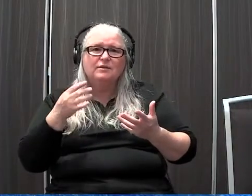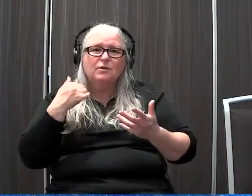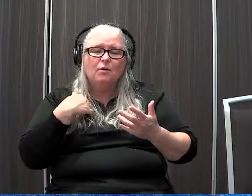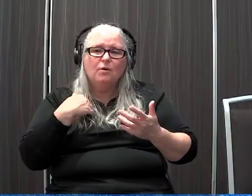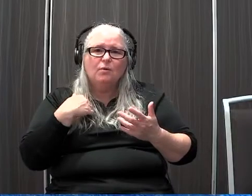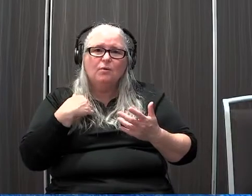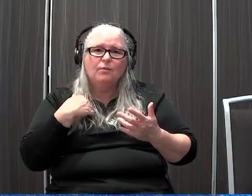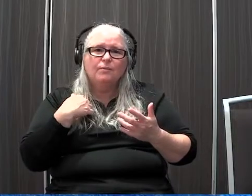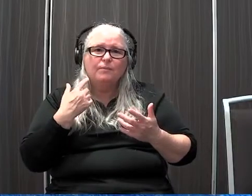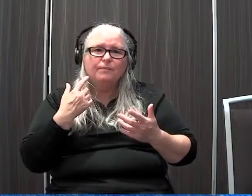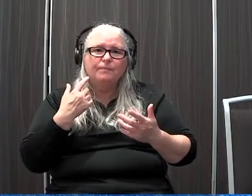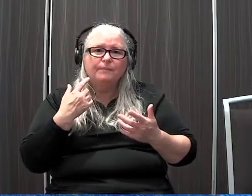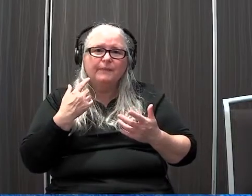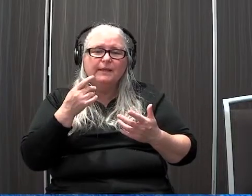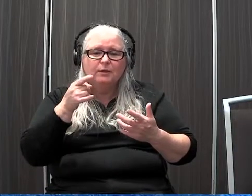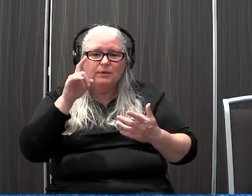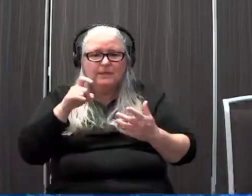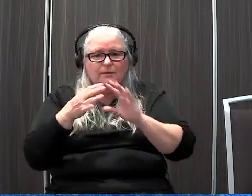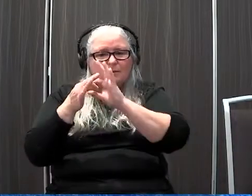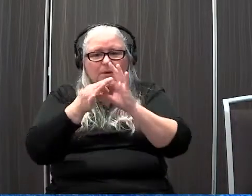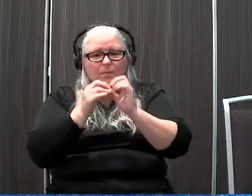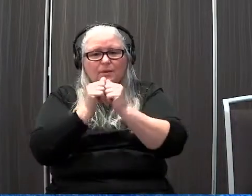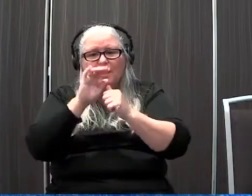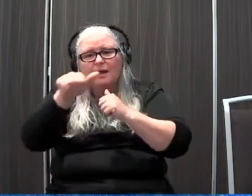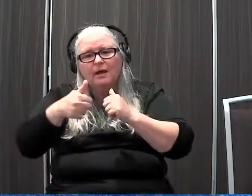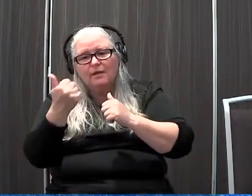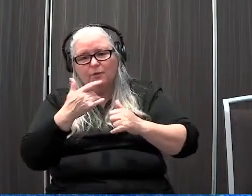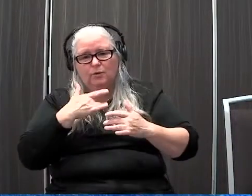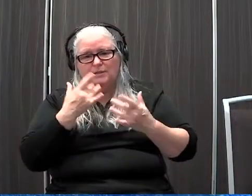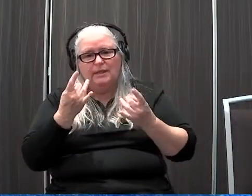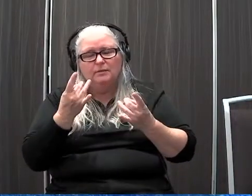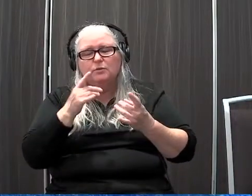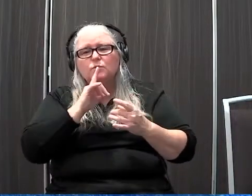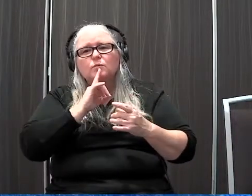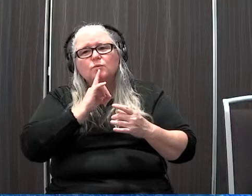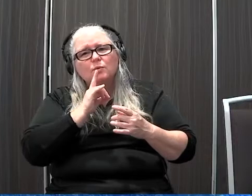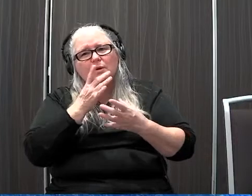taken in combination with all the other senses, they are extremely impactful.